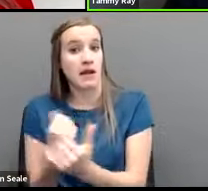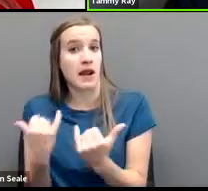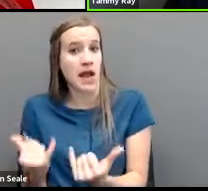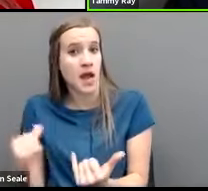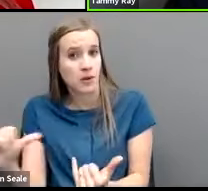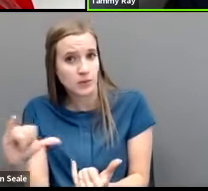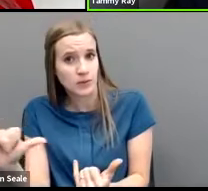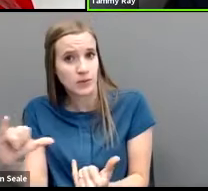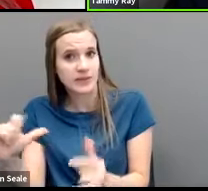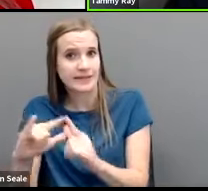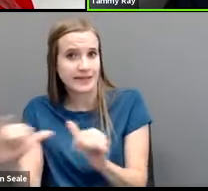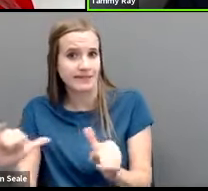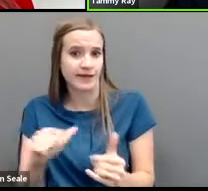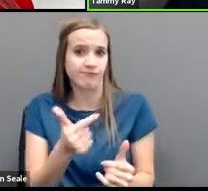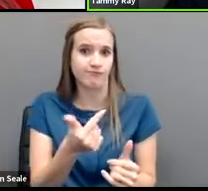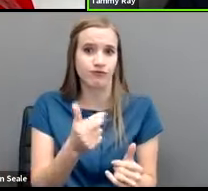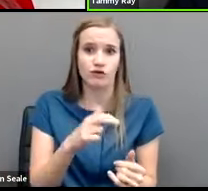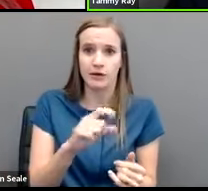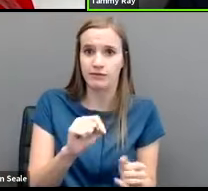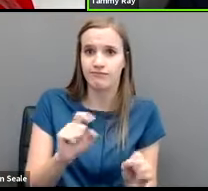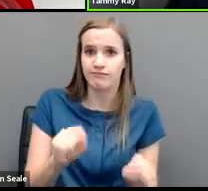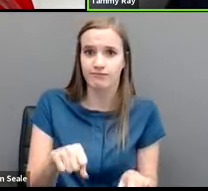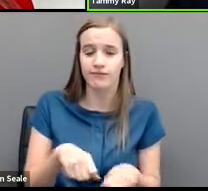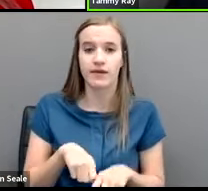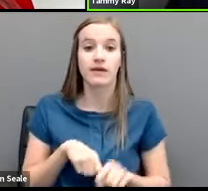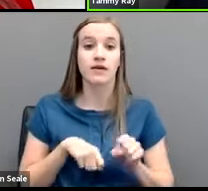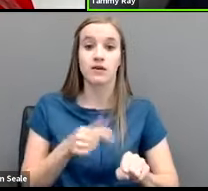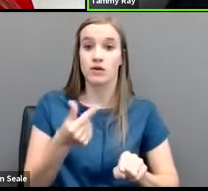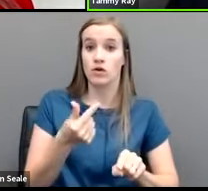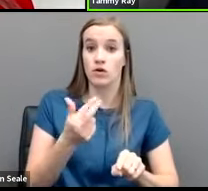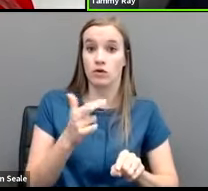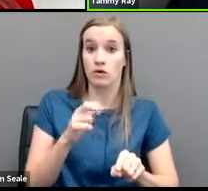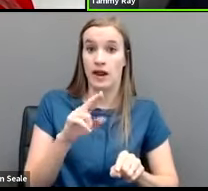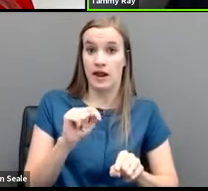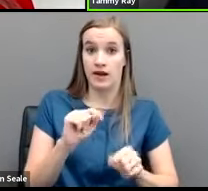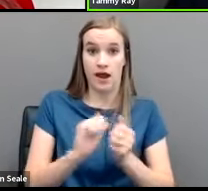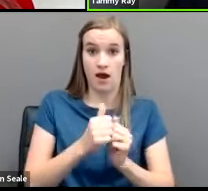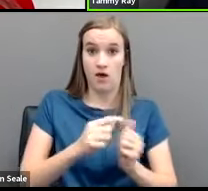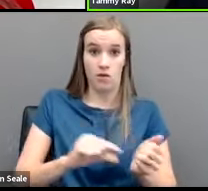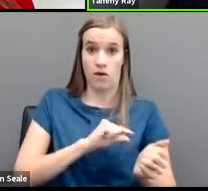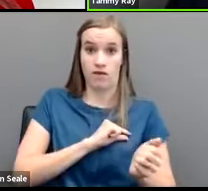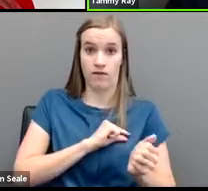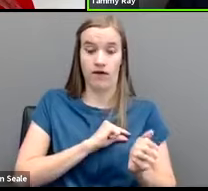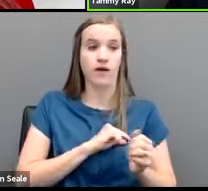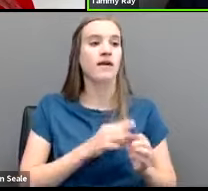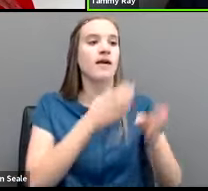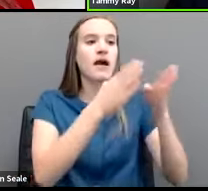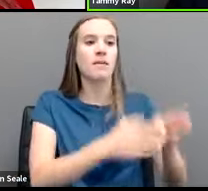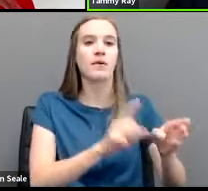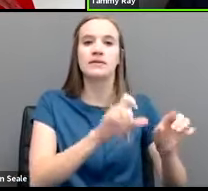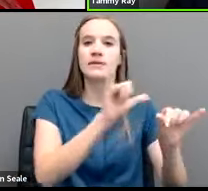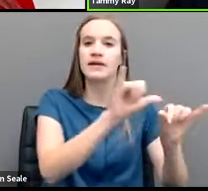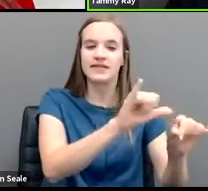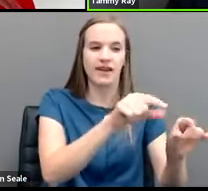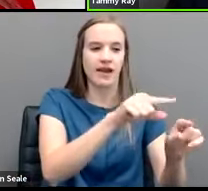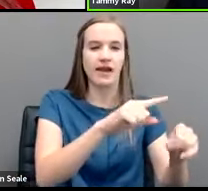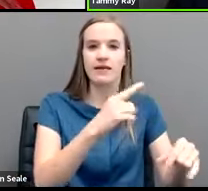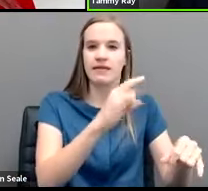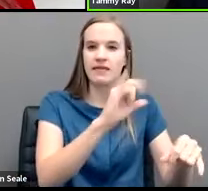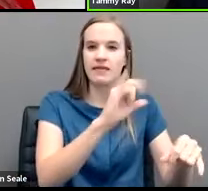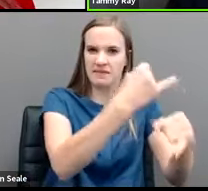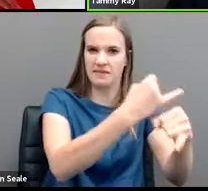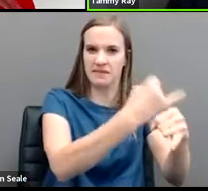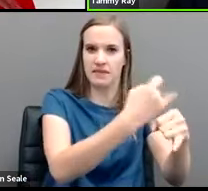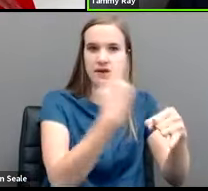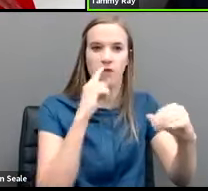of the differences in the eligibility for the grant, they have to be in the institution 90 consecutive days over and above Medicare